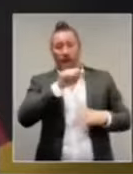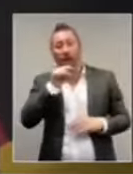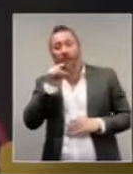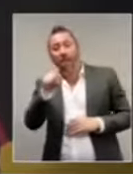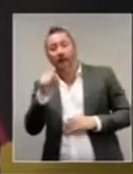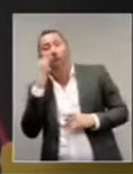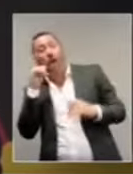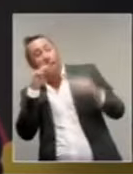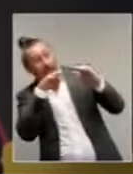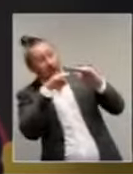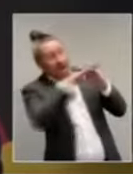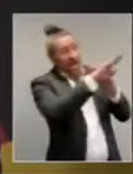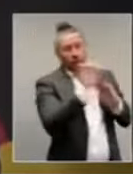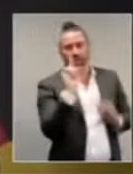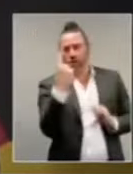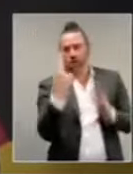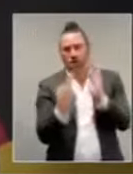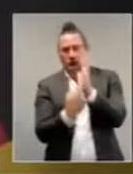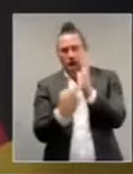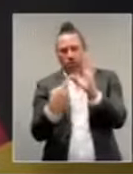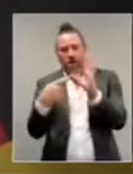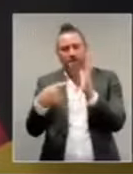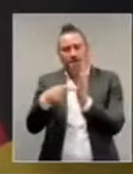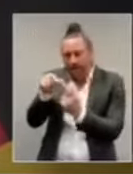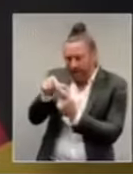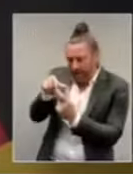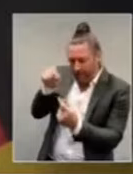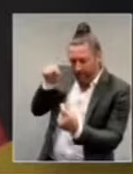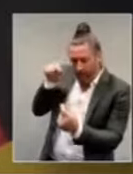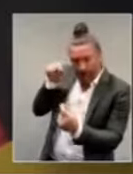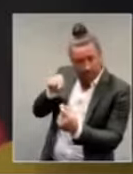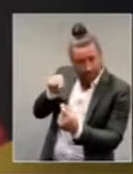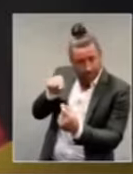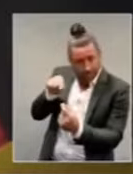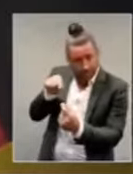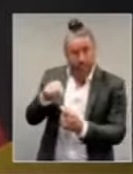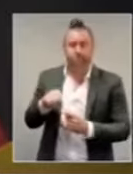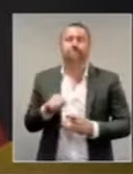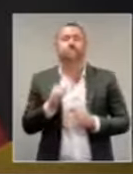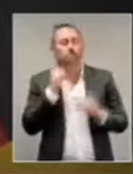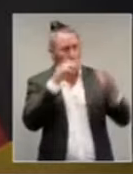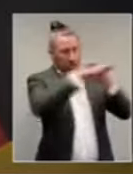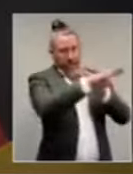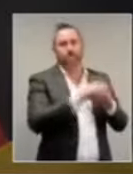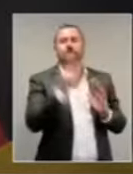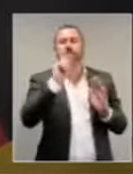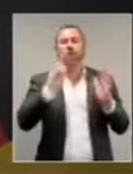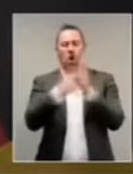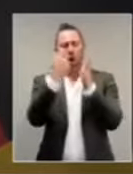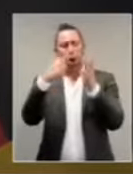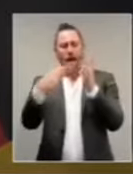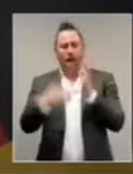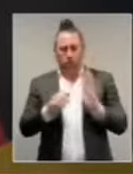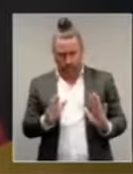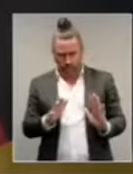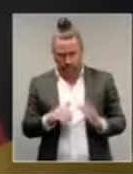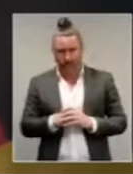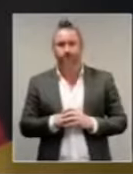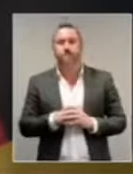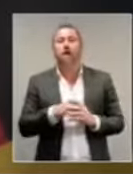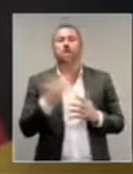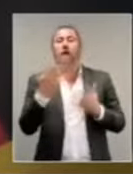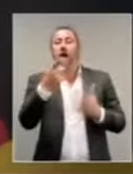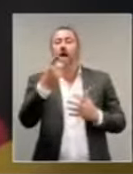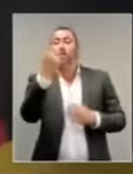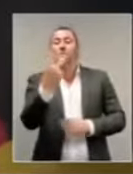i will now go through each of these decisions first the lockout the fully vaccinated can continue